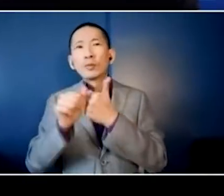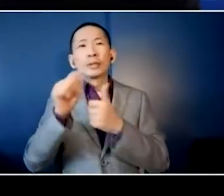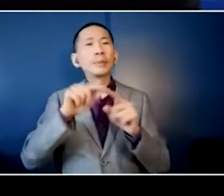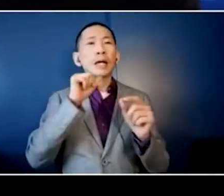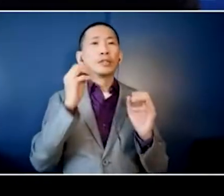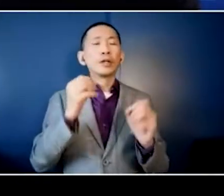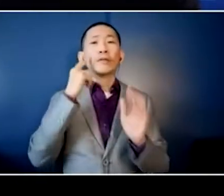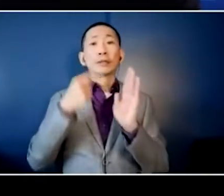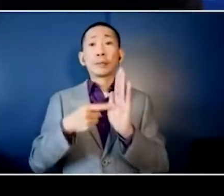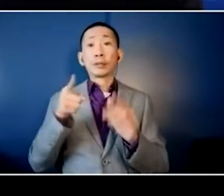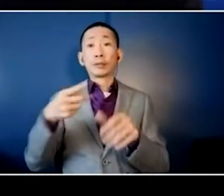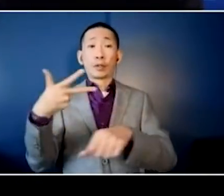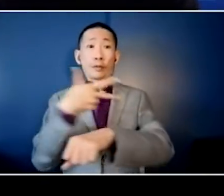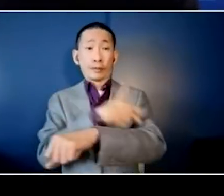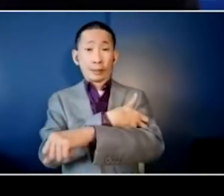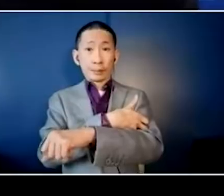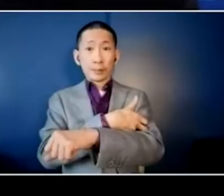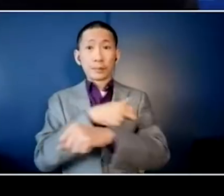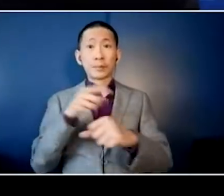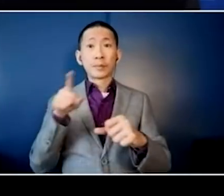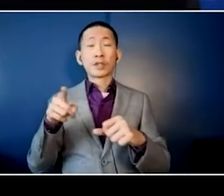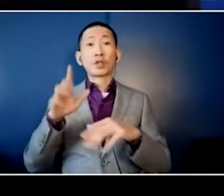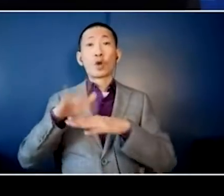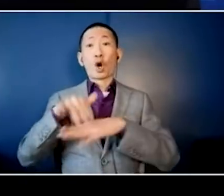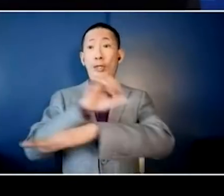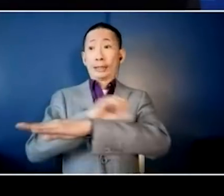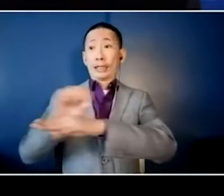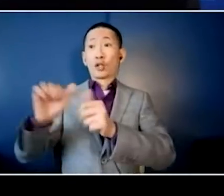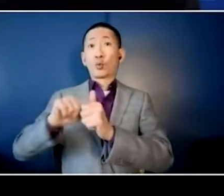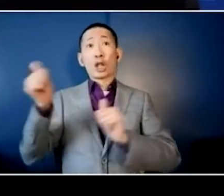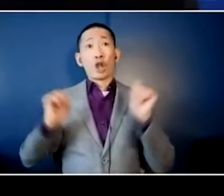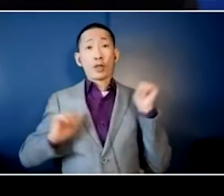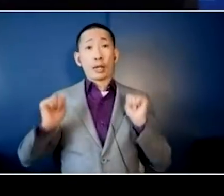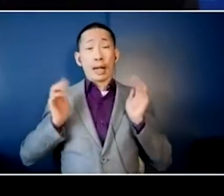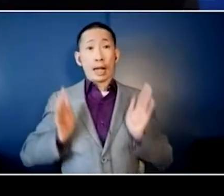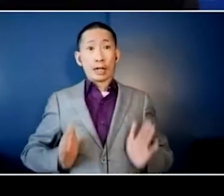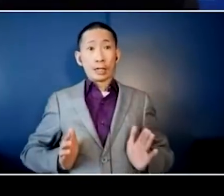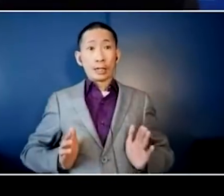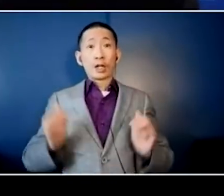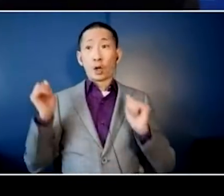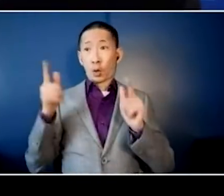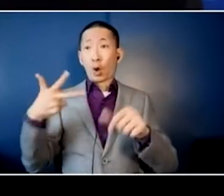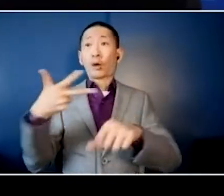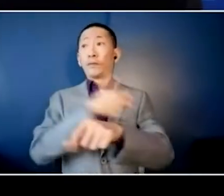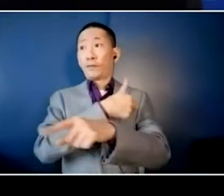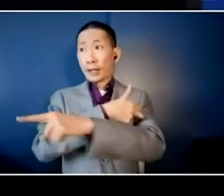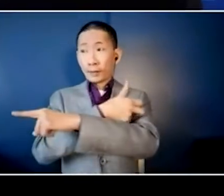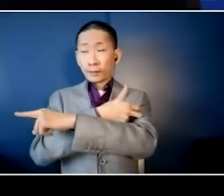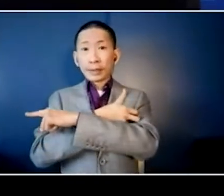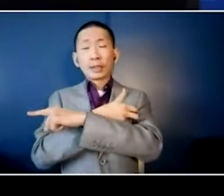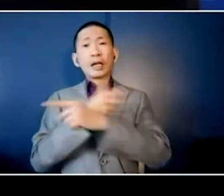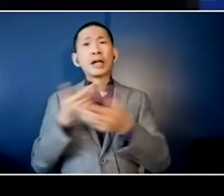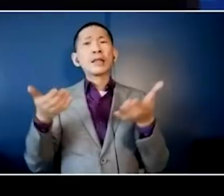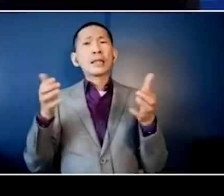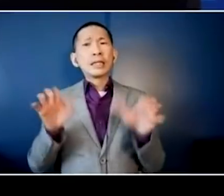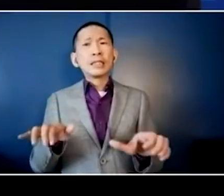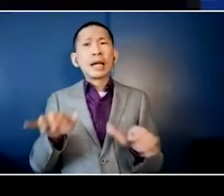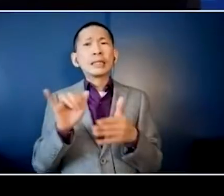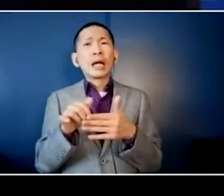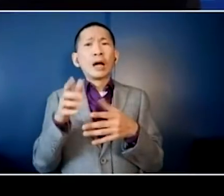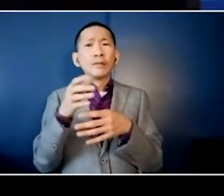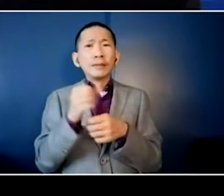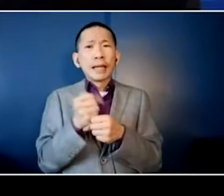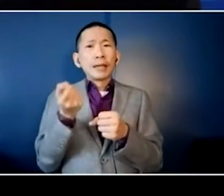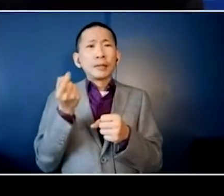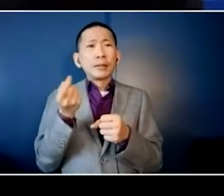you're vaccinated and you're on stage with other actors interacting and they're all vaccinated, the chances of your getting